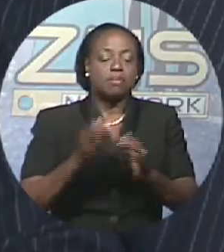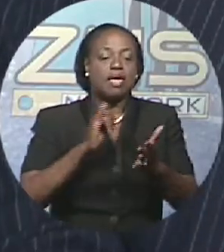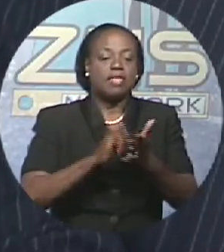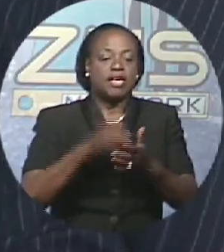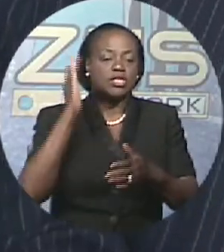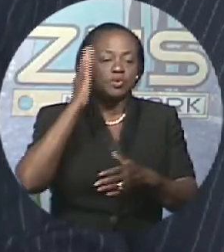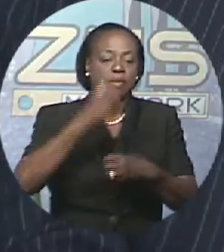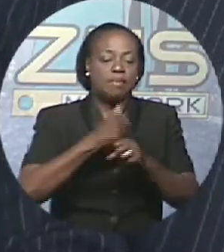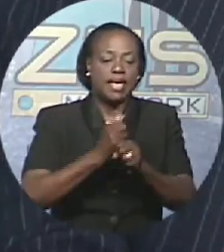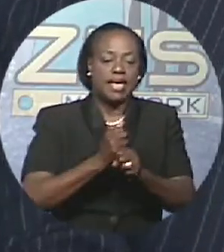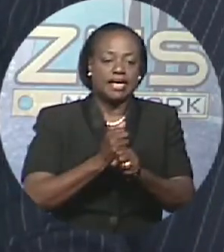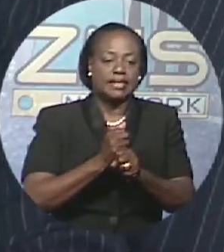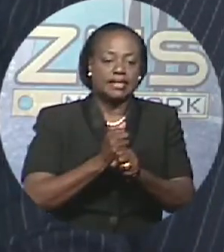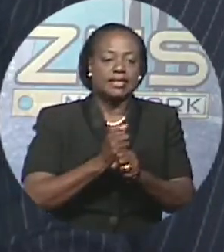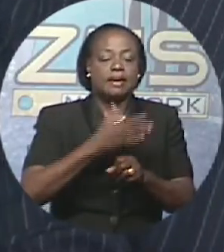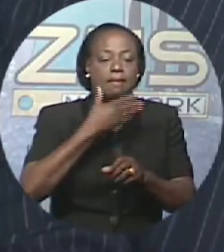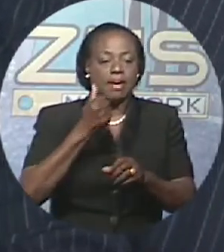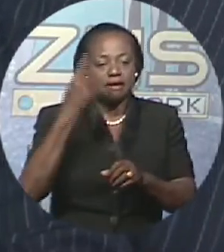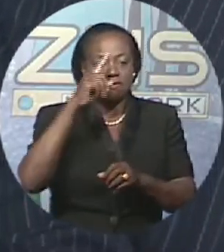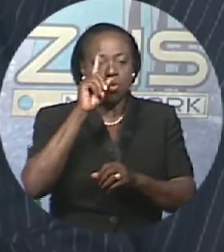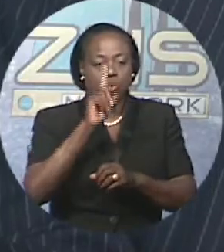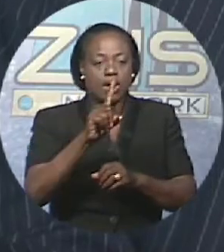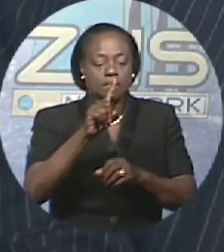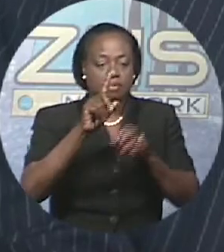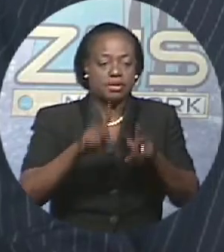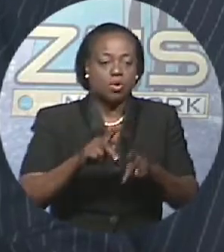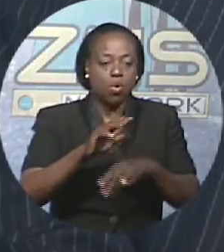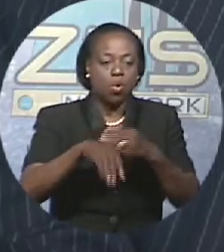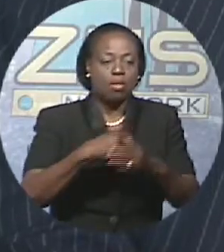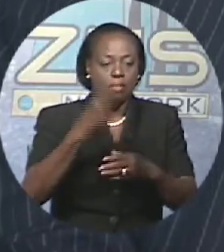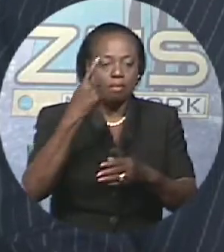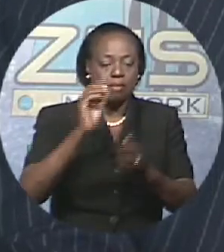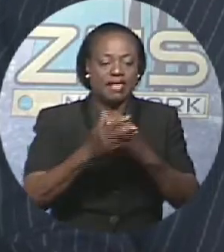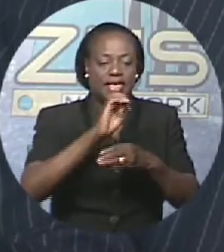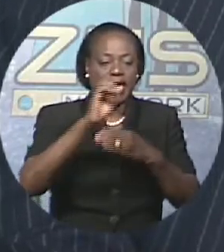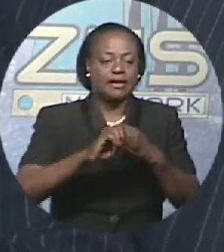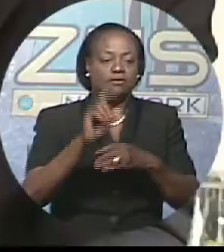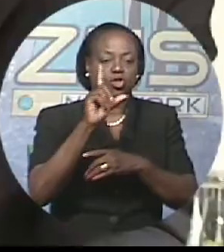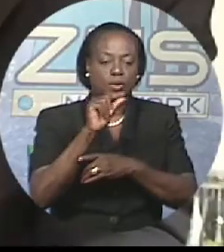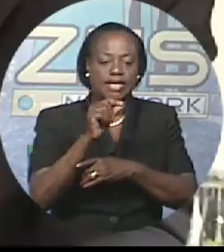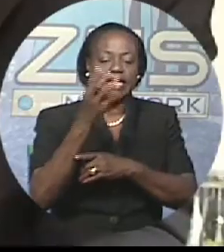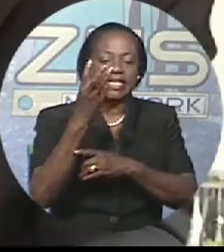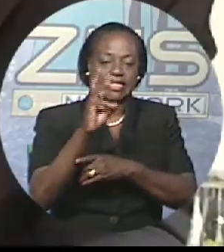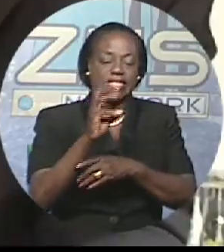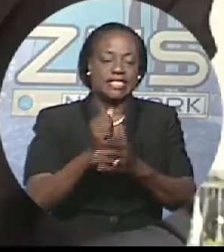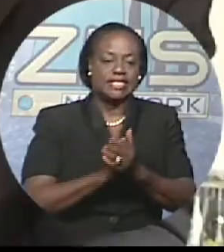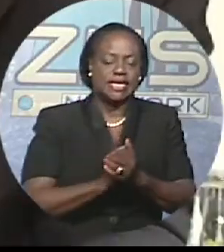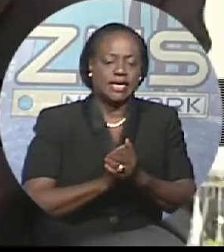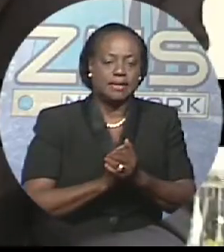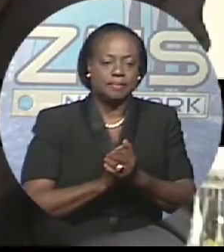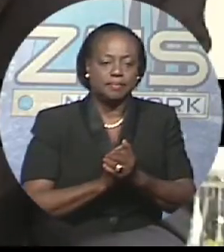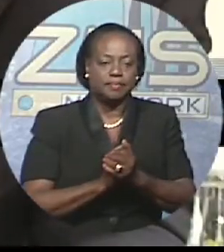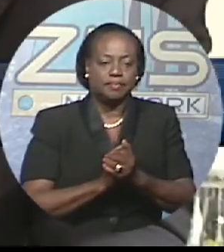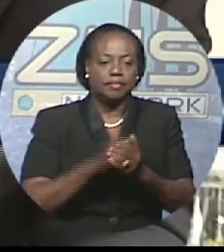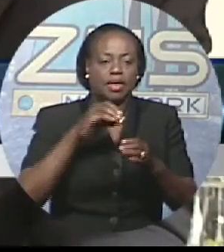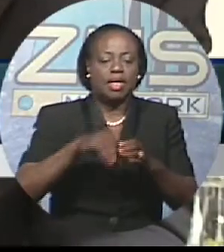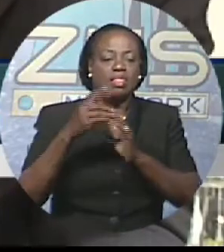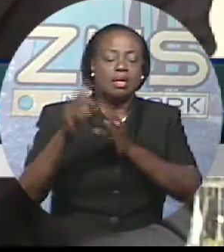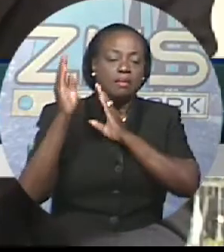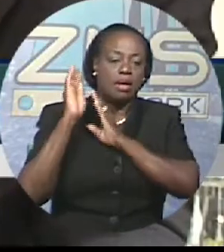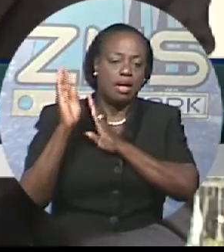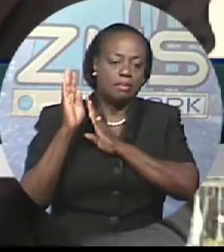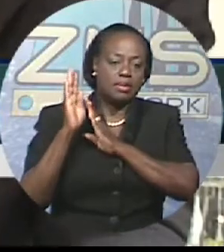The simulator that we're going to house here will impact training, and this is a critical issue that I've indicated, because it will accelerate training